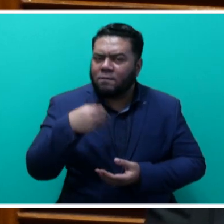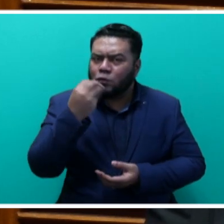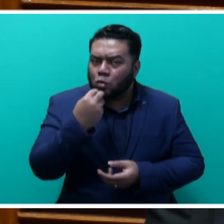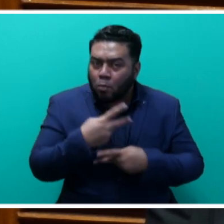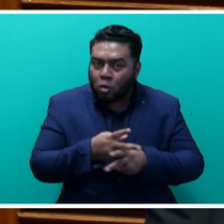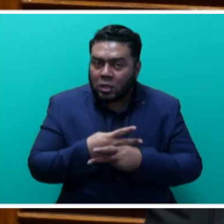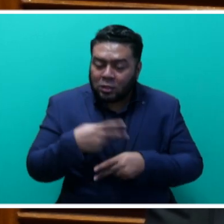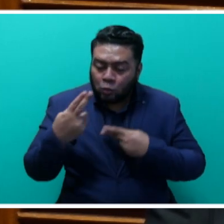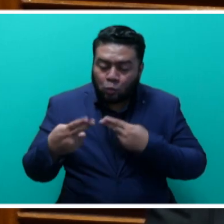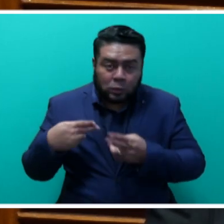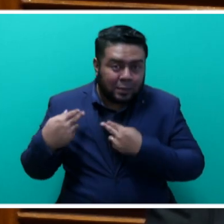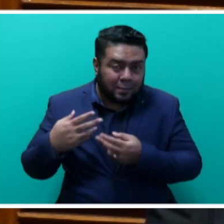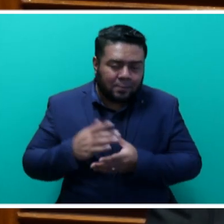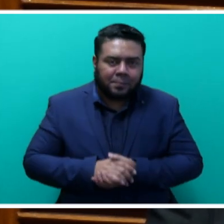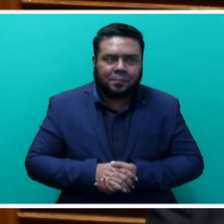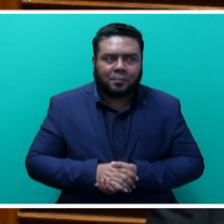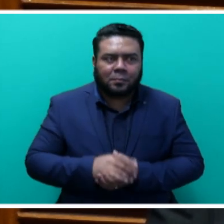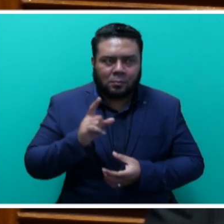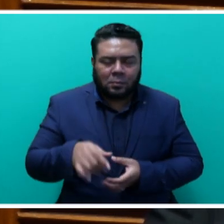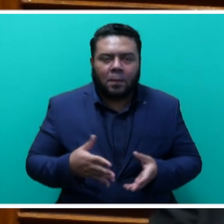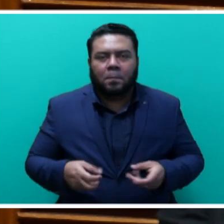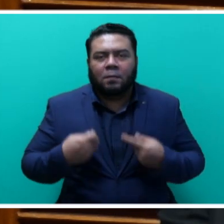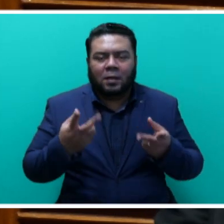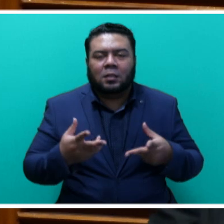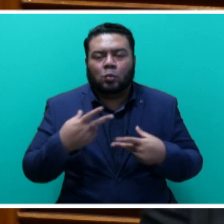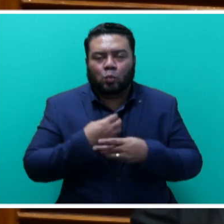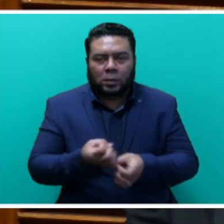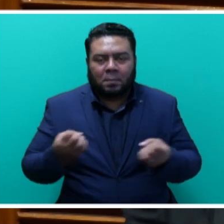units is the initial step to provide equipment and resources to